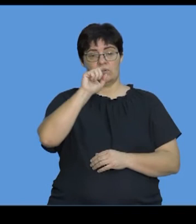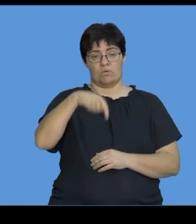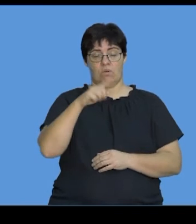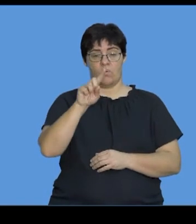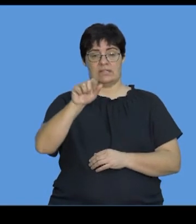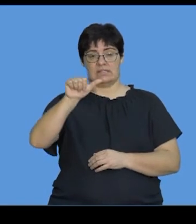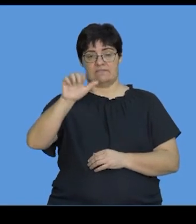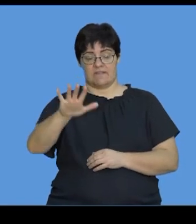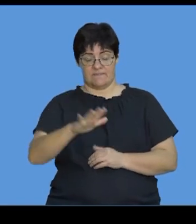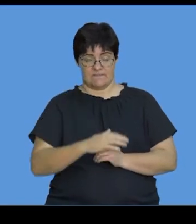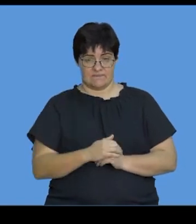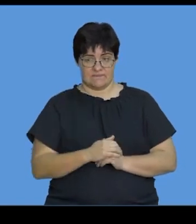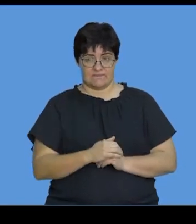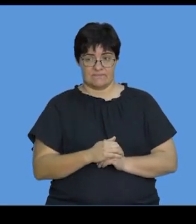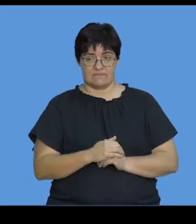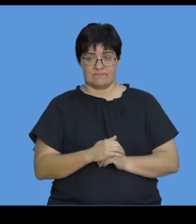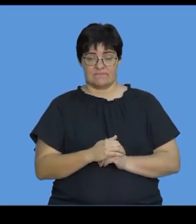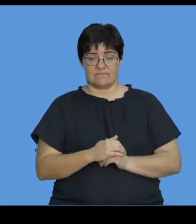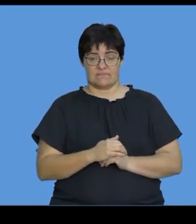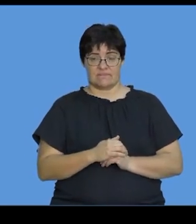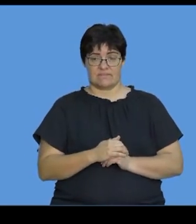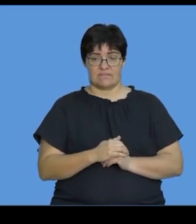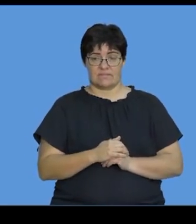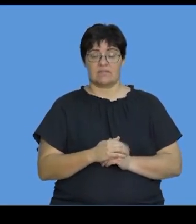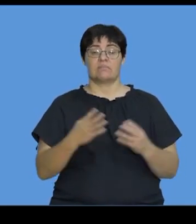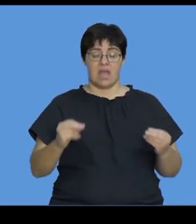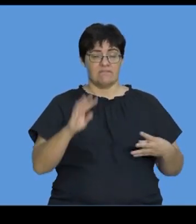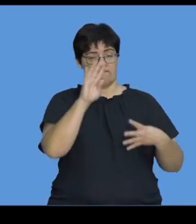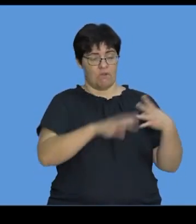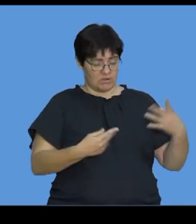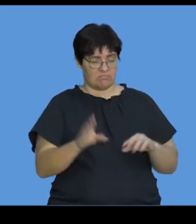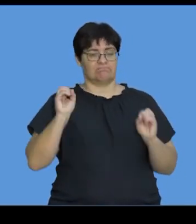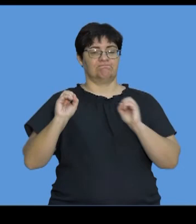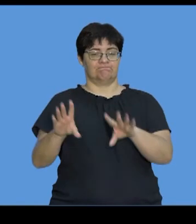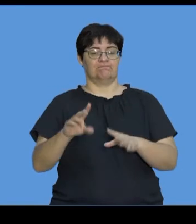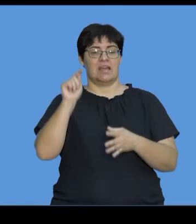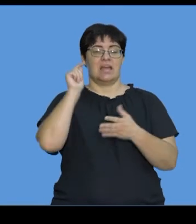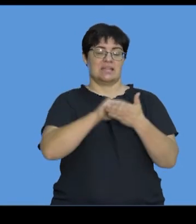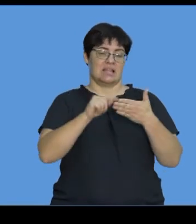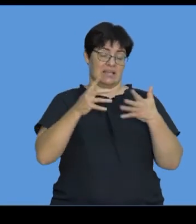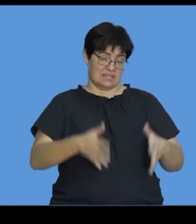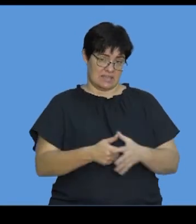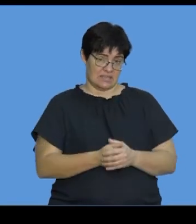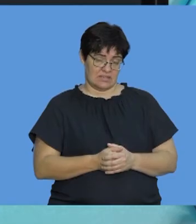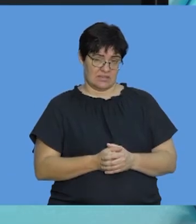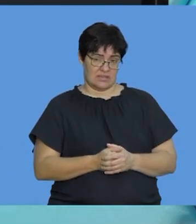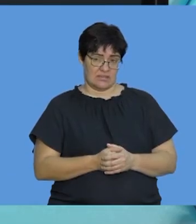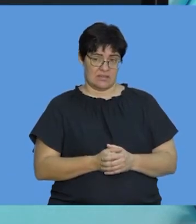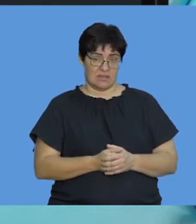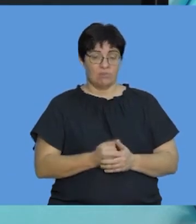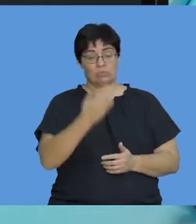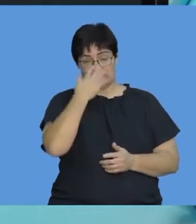divided by 0,165. I've got it into a format that now I can put on my calculator. And